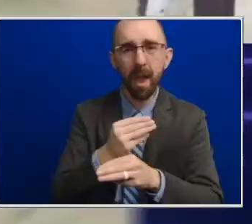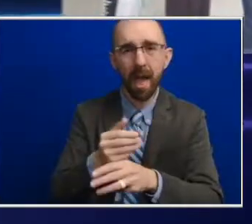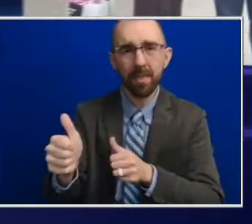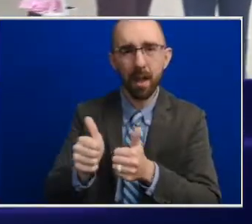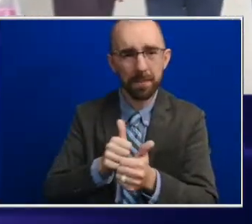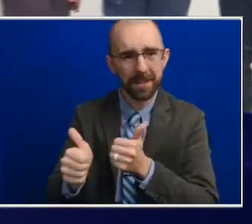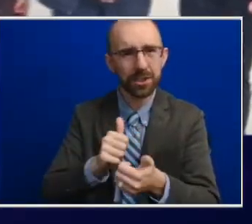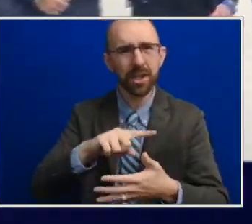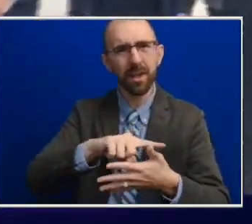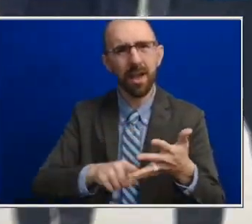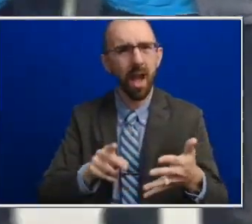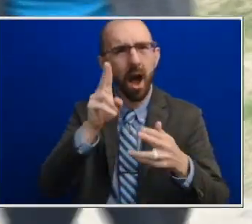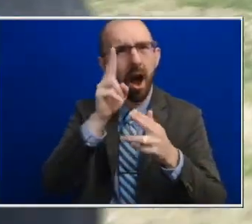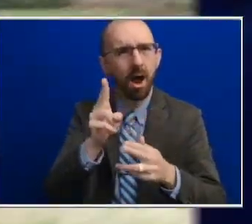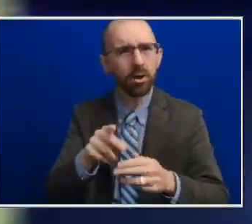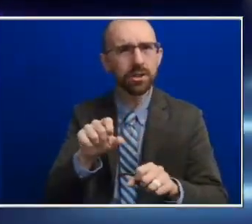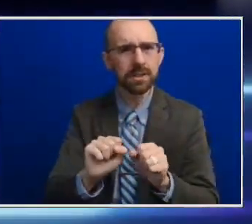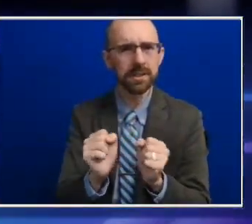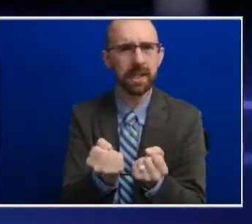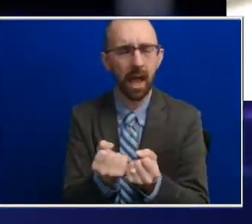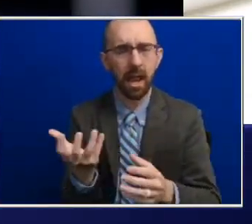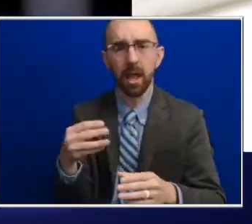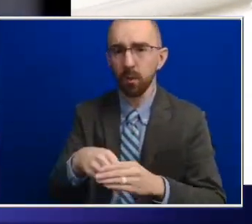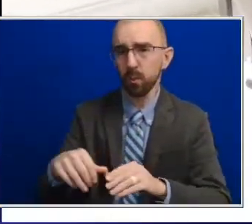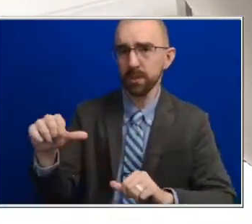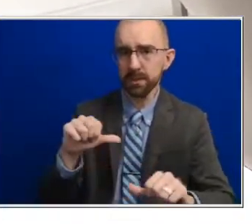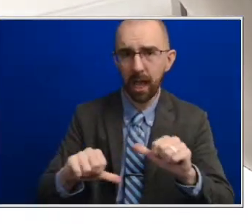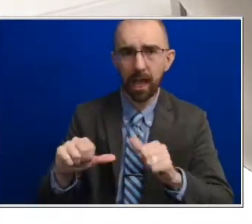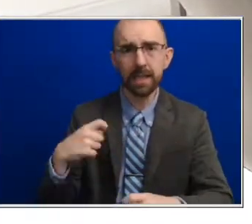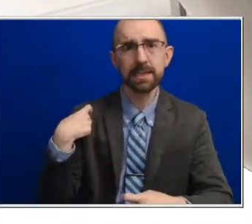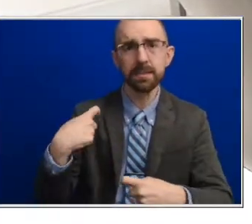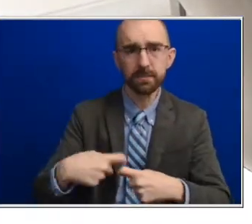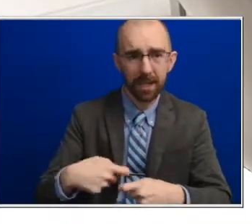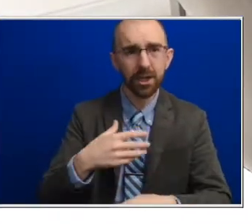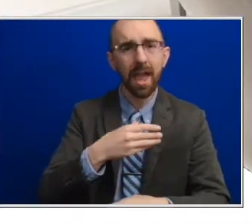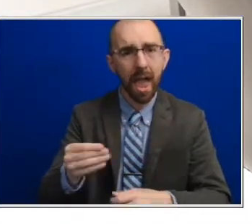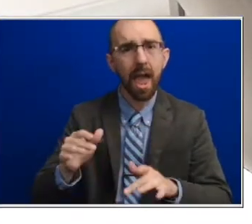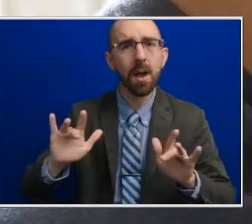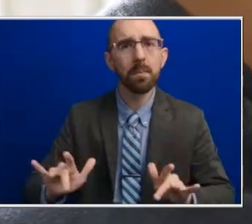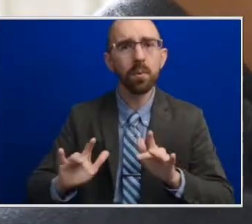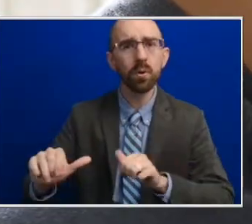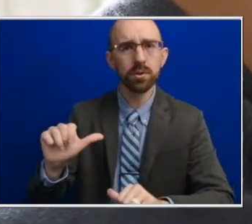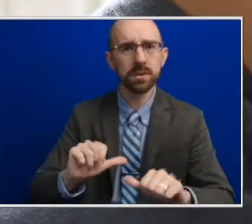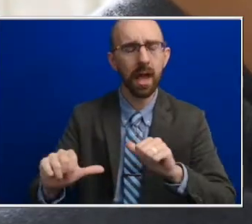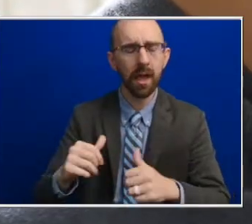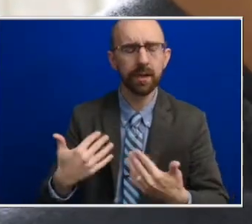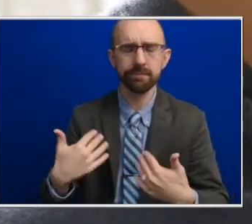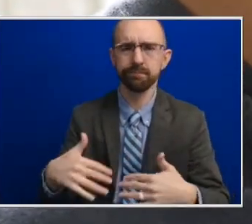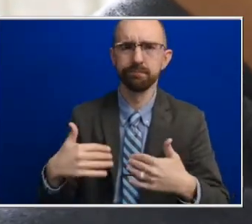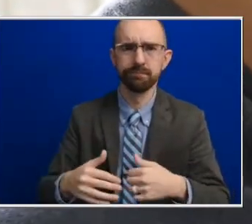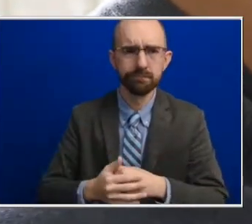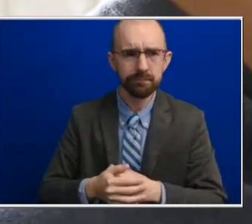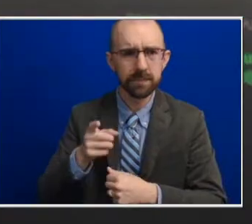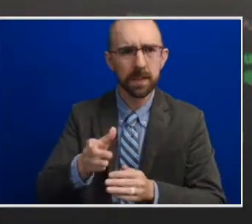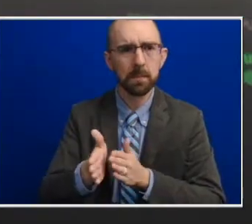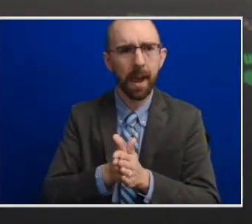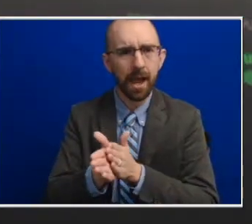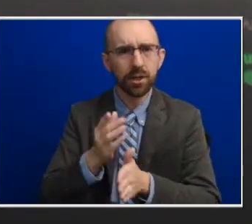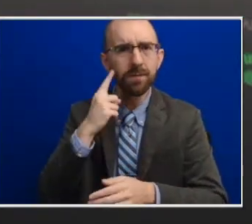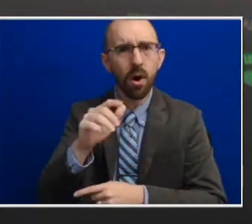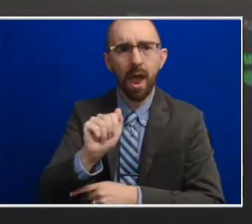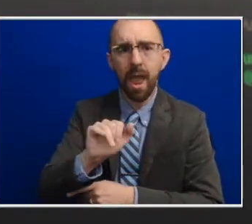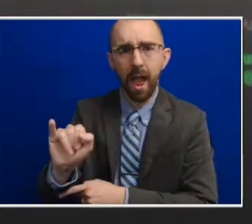honor societies, including science, Spanish, and computer science. His passion for artificial